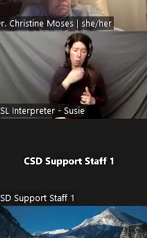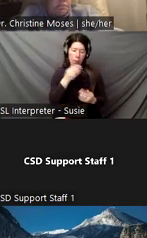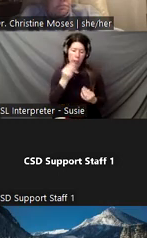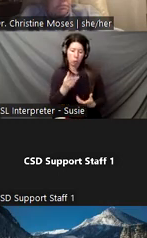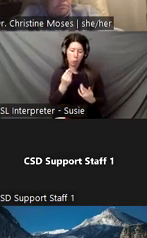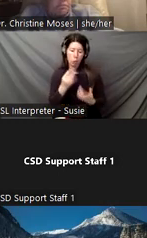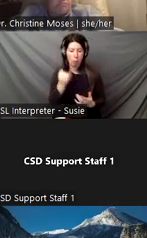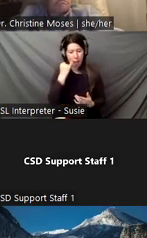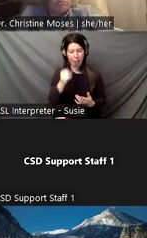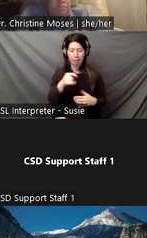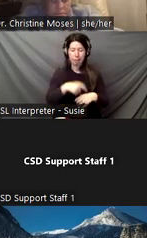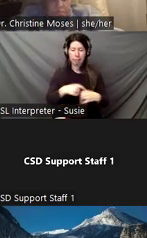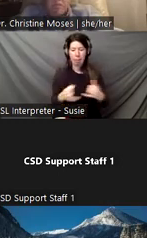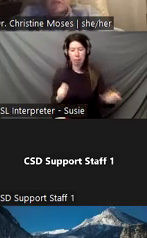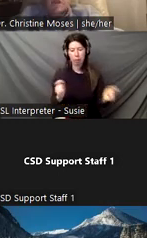timeline.